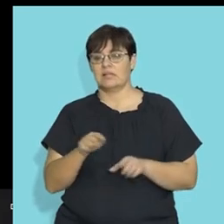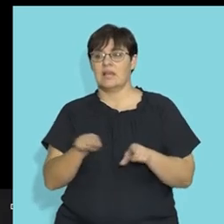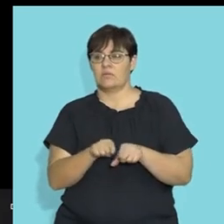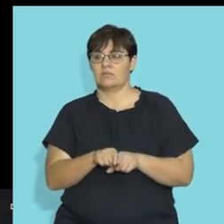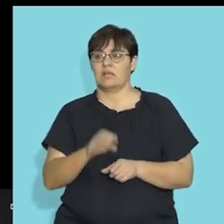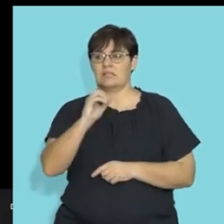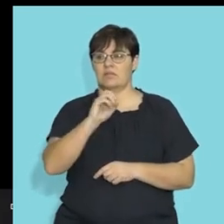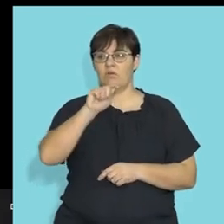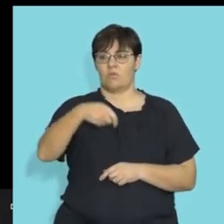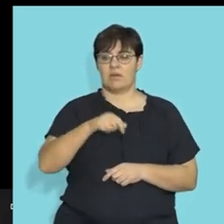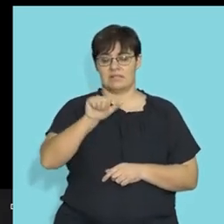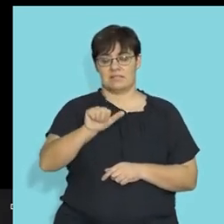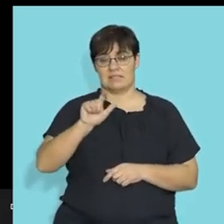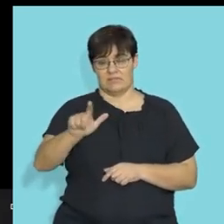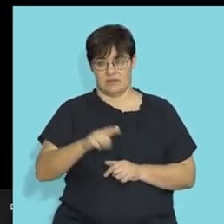So this sum is equal to